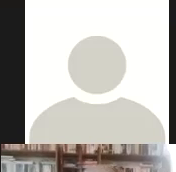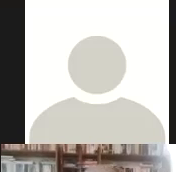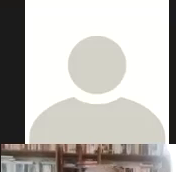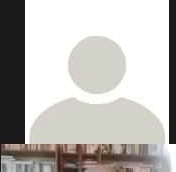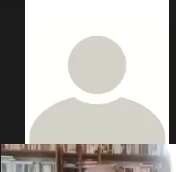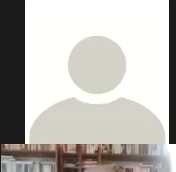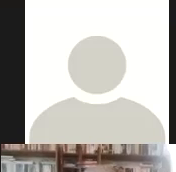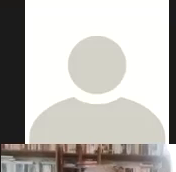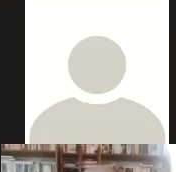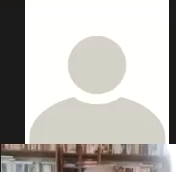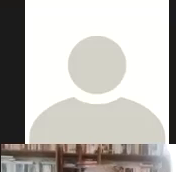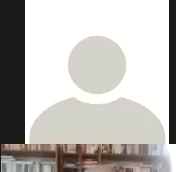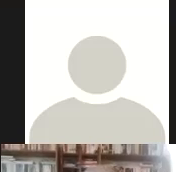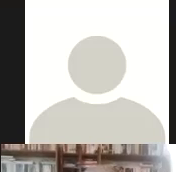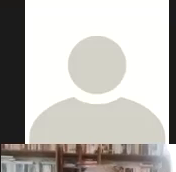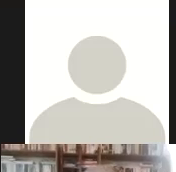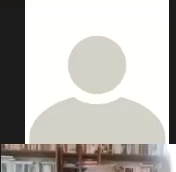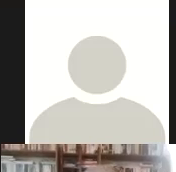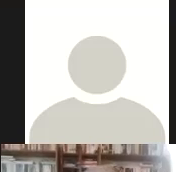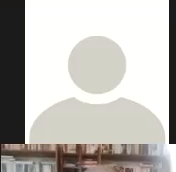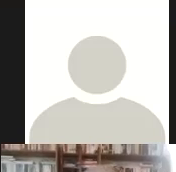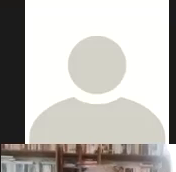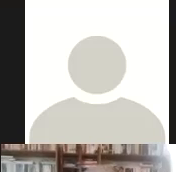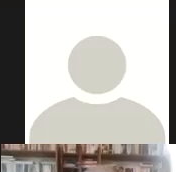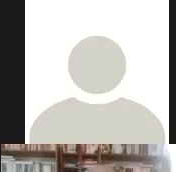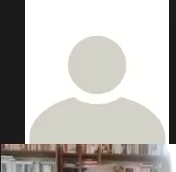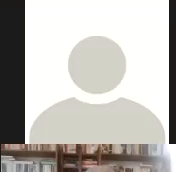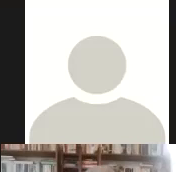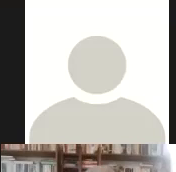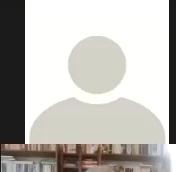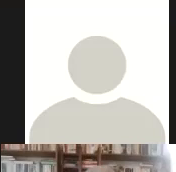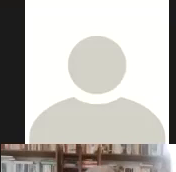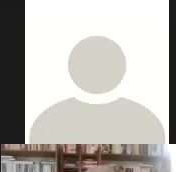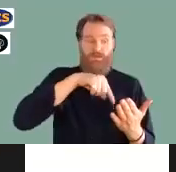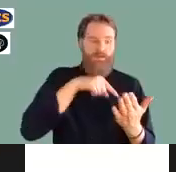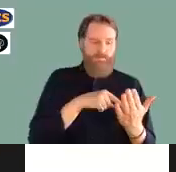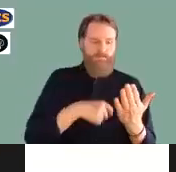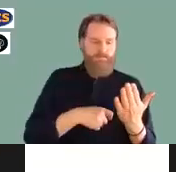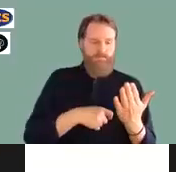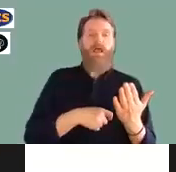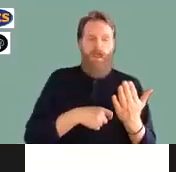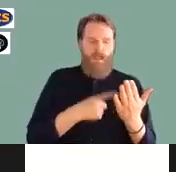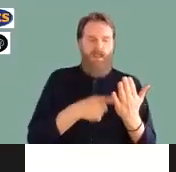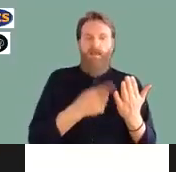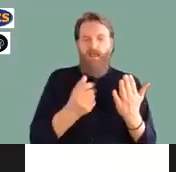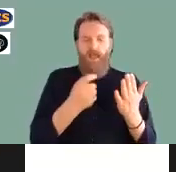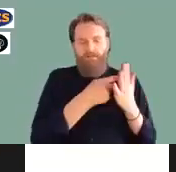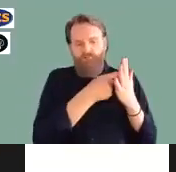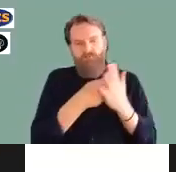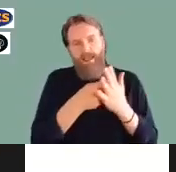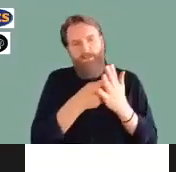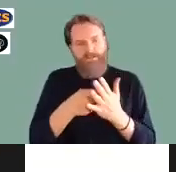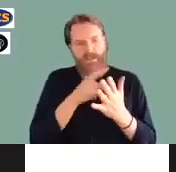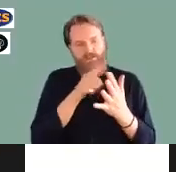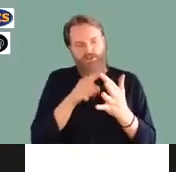black people or BAME people. And it has some recommendations in it, because when we met with the